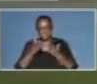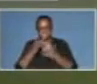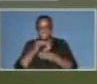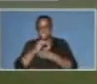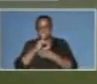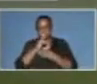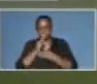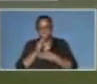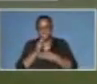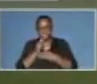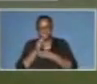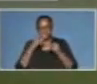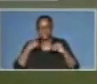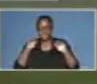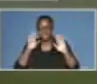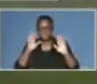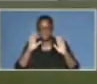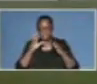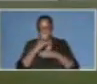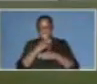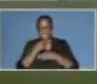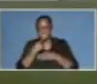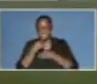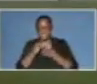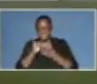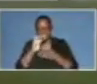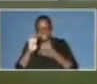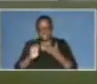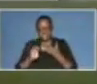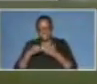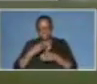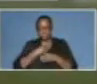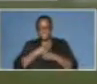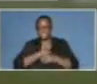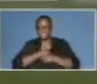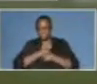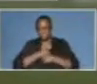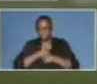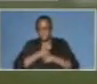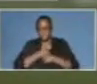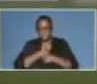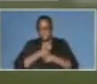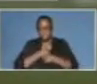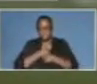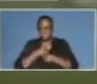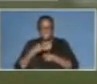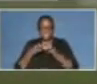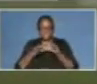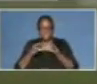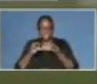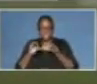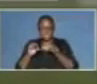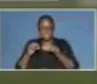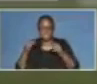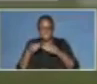it on this occasion. The airline's release ended, "We're sorry if we ruffled any feathers." All